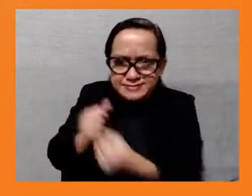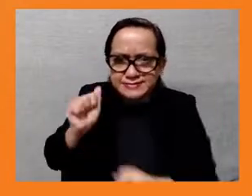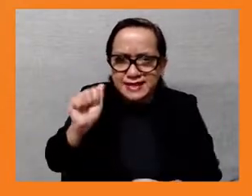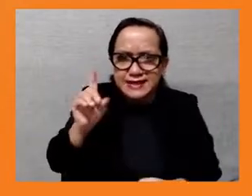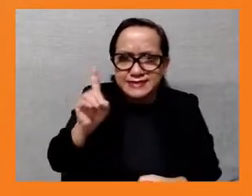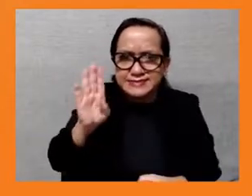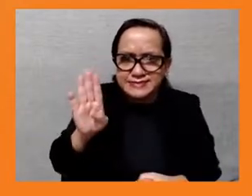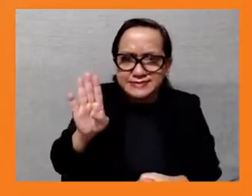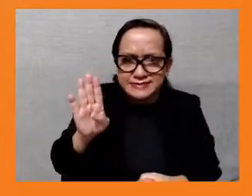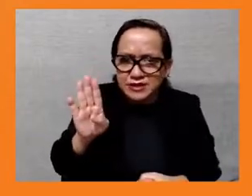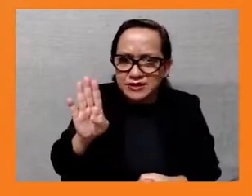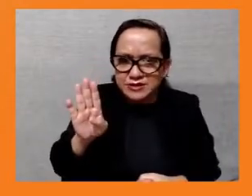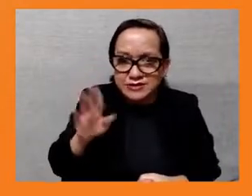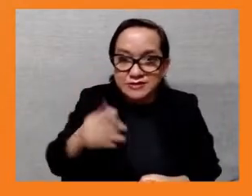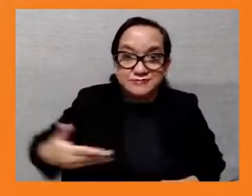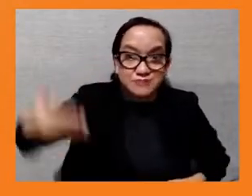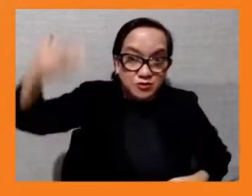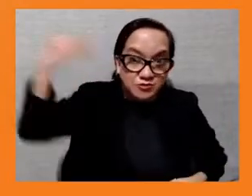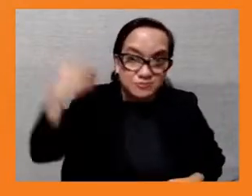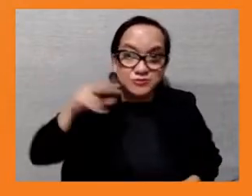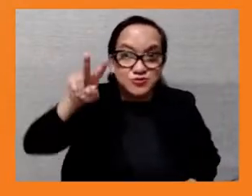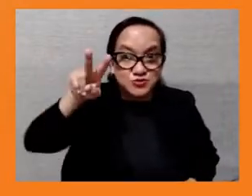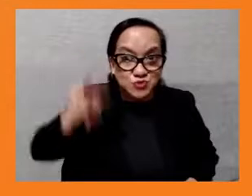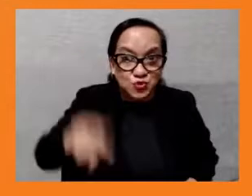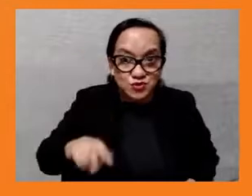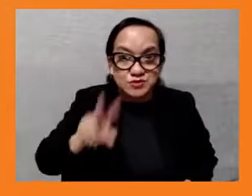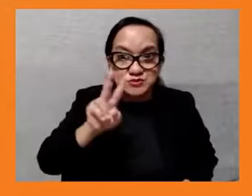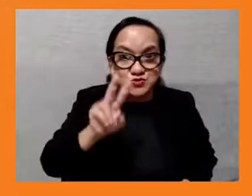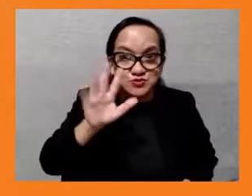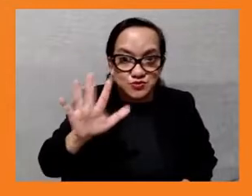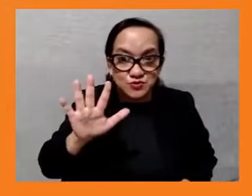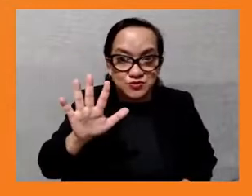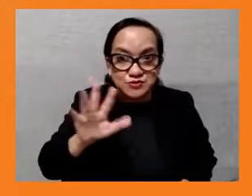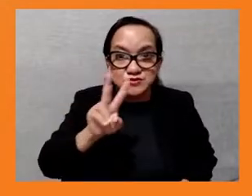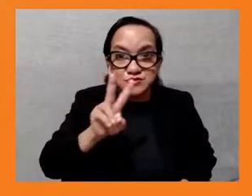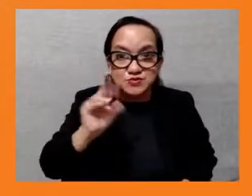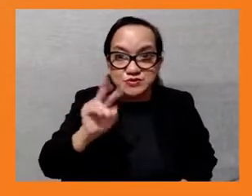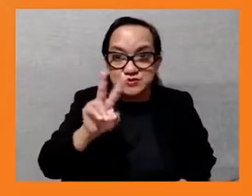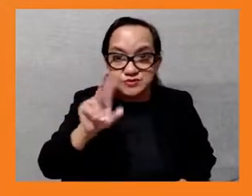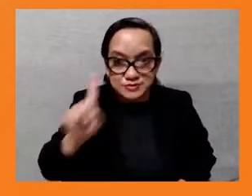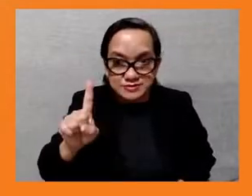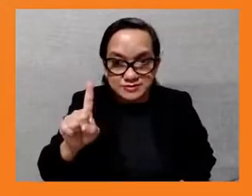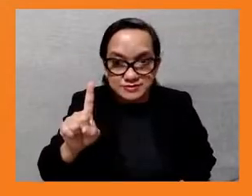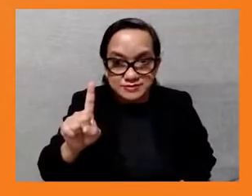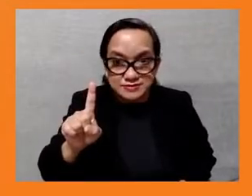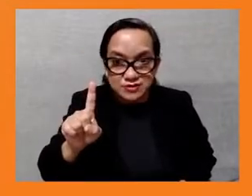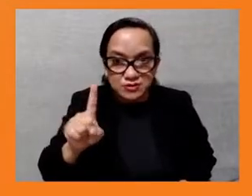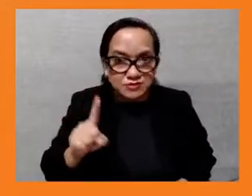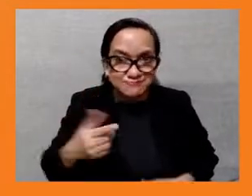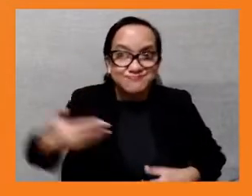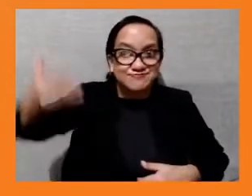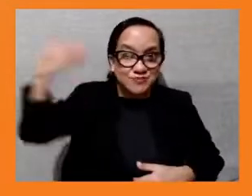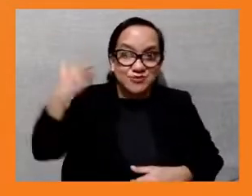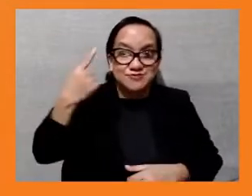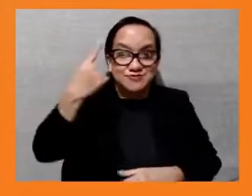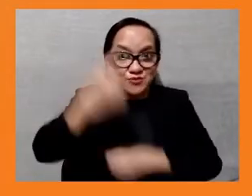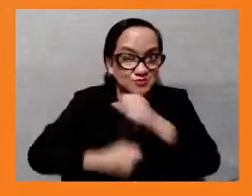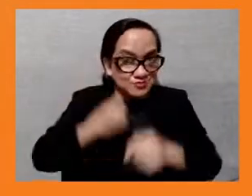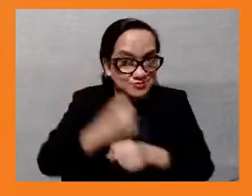frequently discussed and explained items of such meetings, which are land acquisition, resettlement, compensation